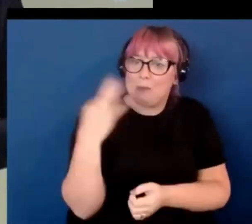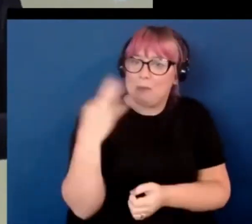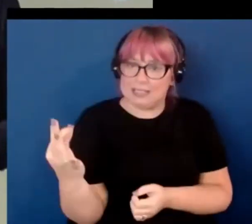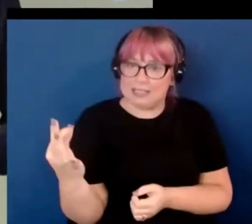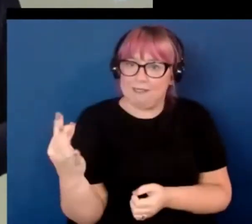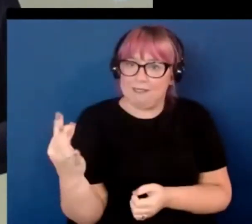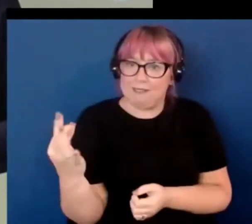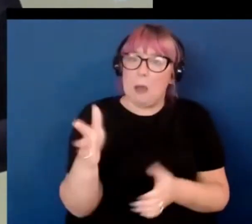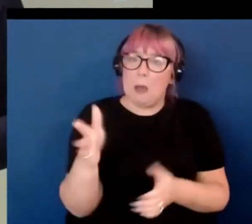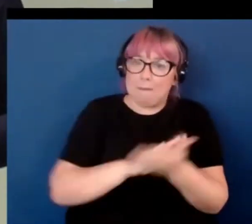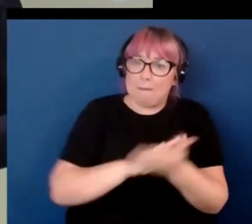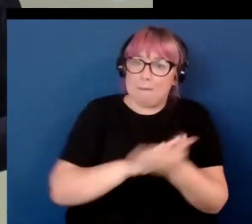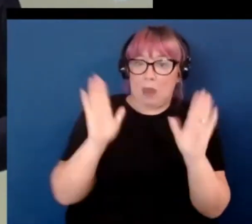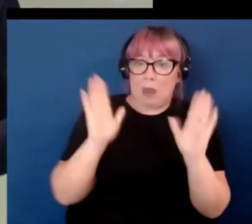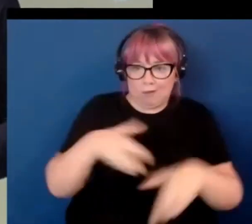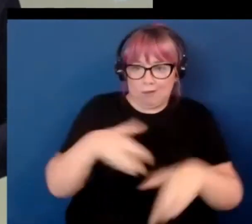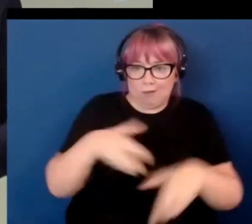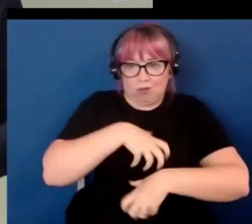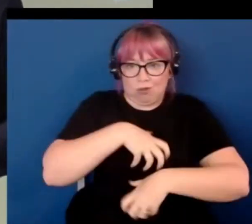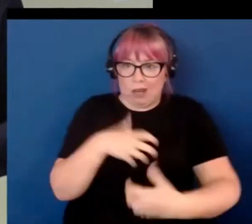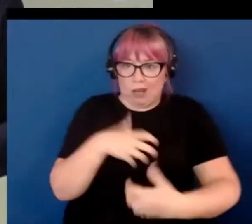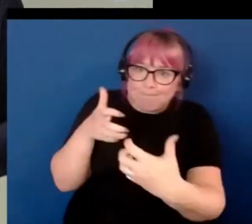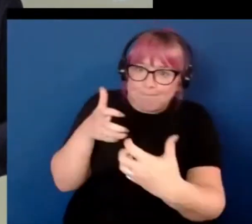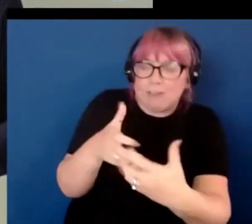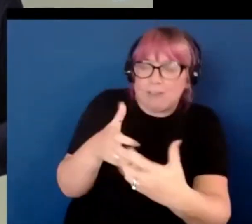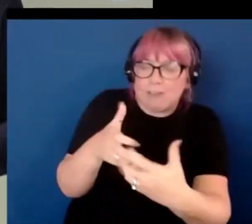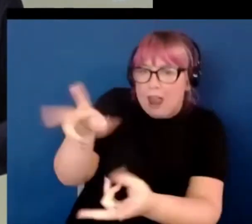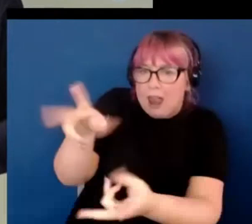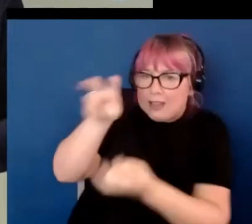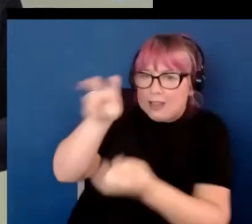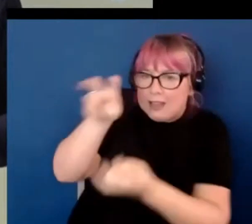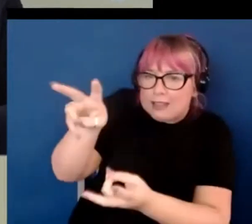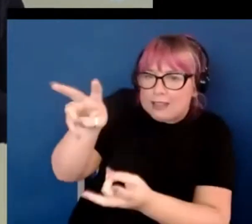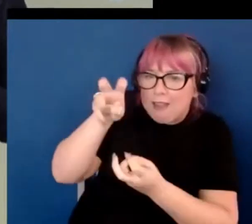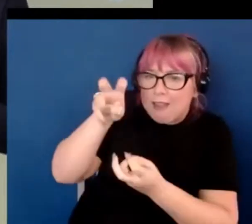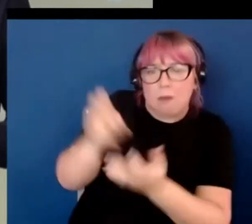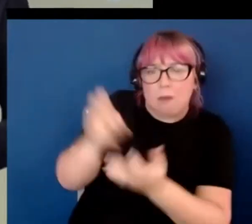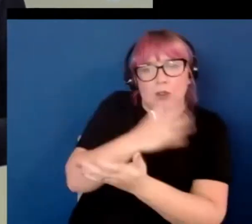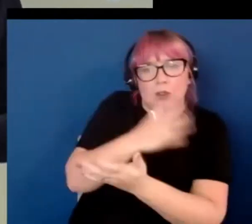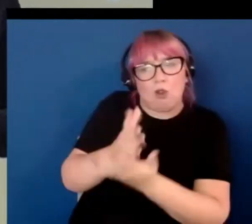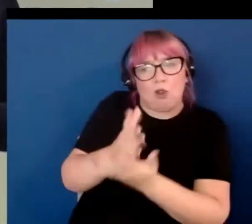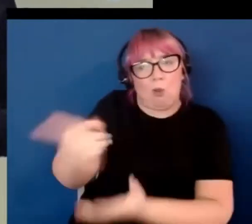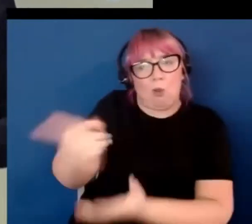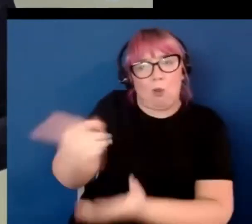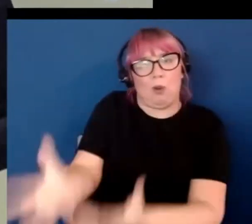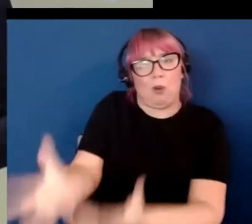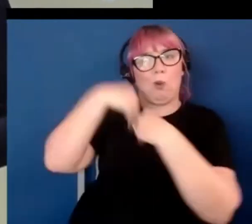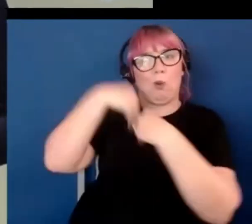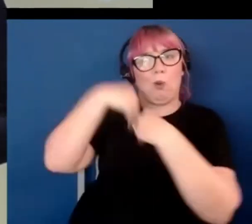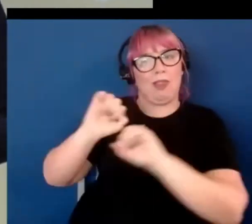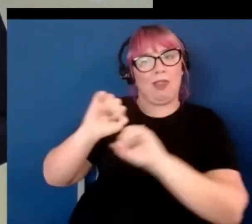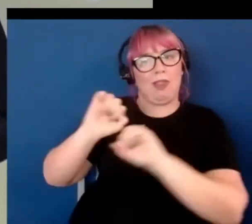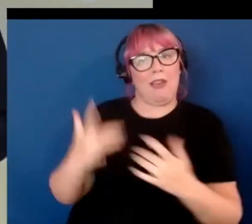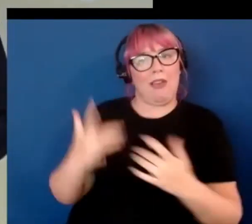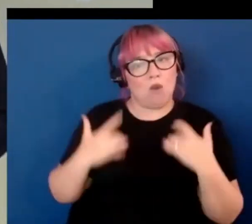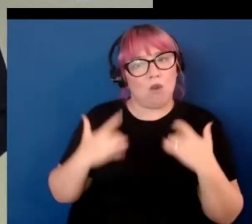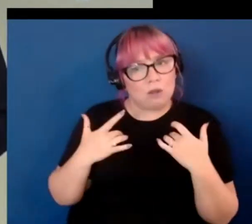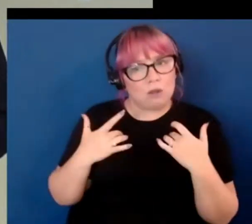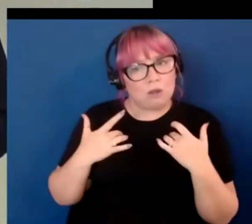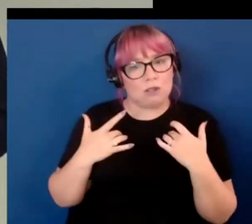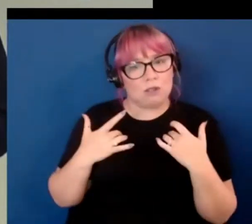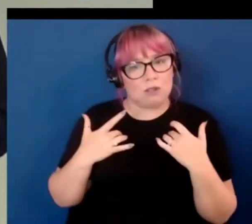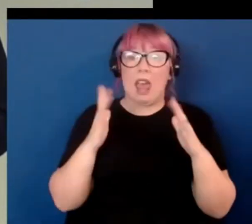movements, listening to them and getting their voices heard. And we must do this with a new solidarity, one of